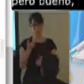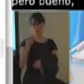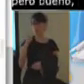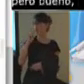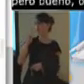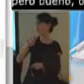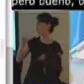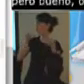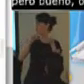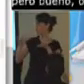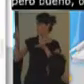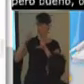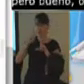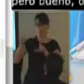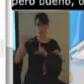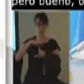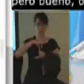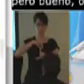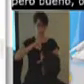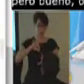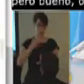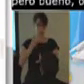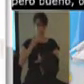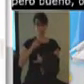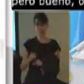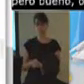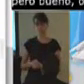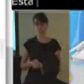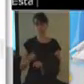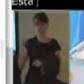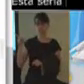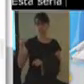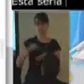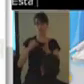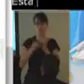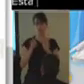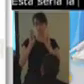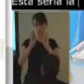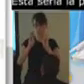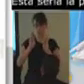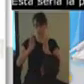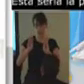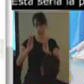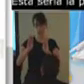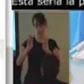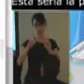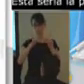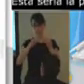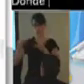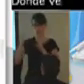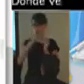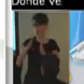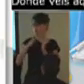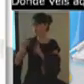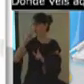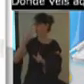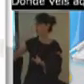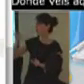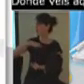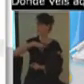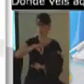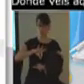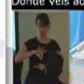a very big file, but here we can see the educational part, the different